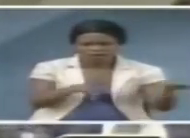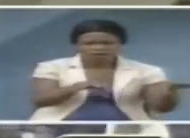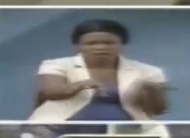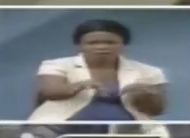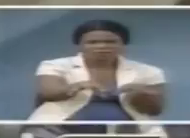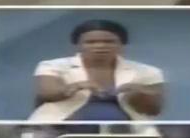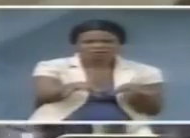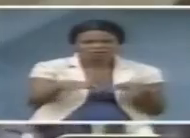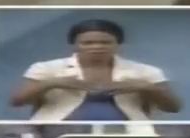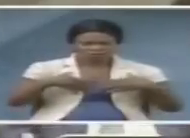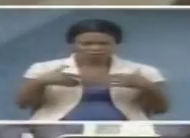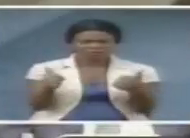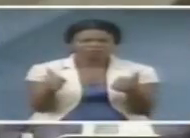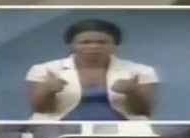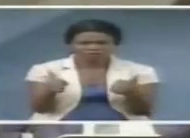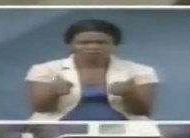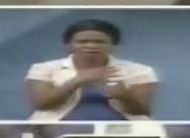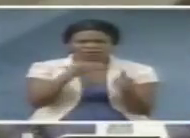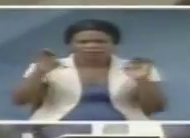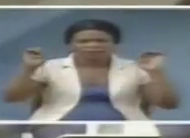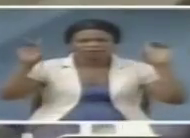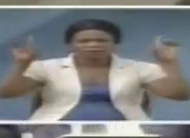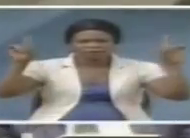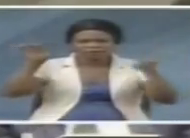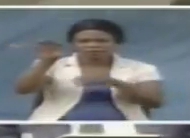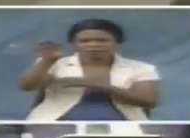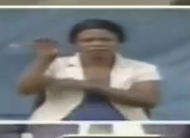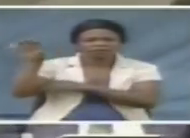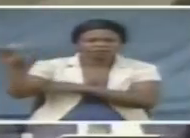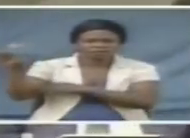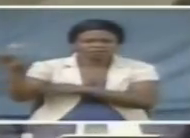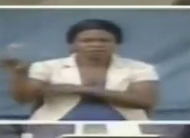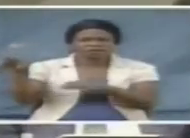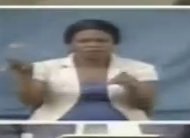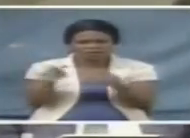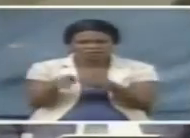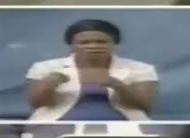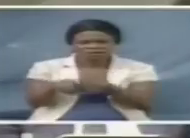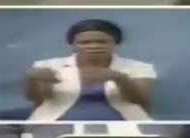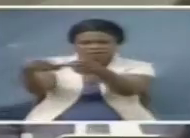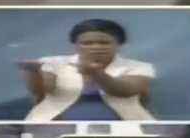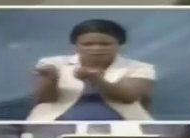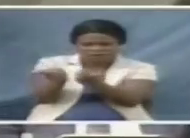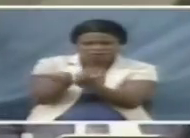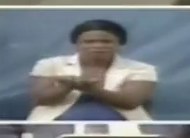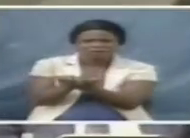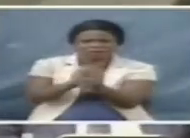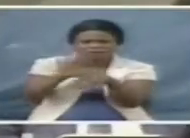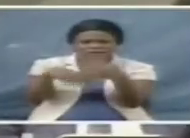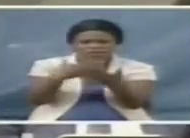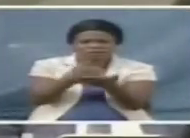ensure that the allocation to health and education sectors